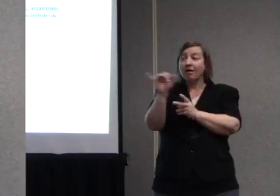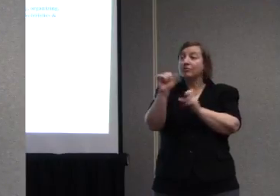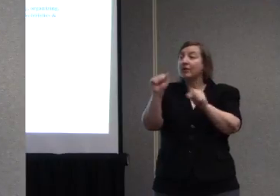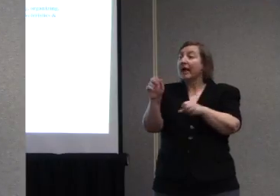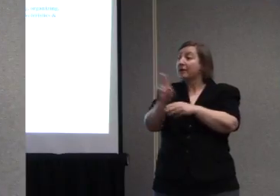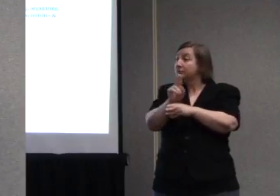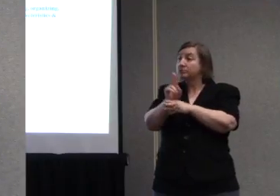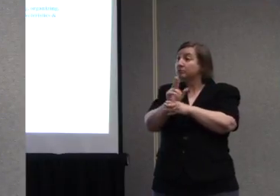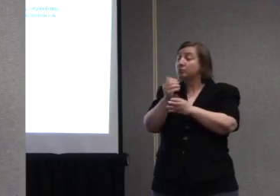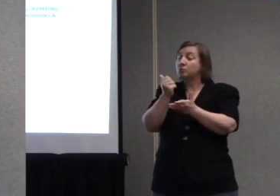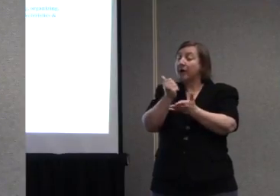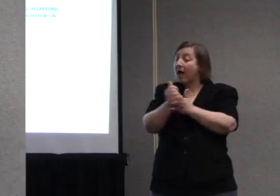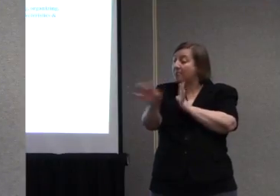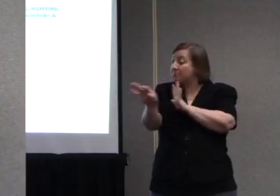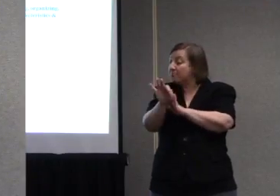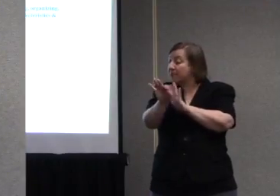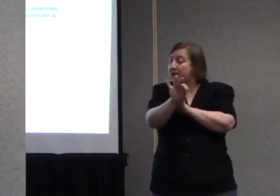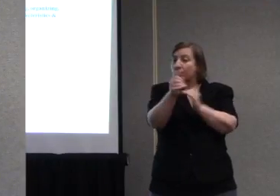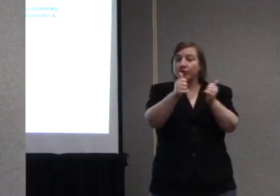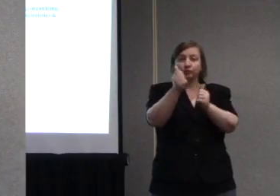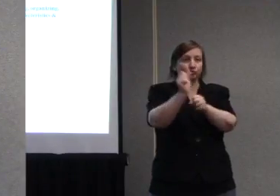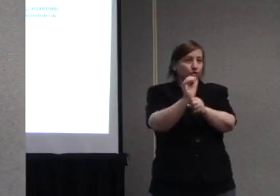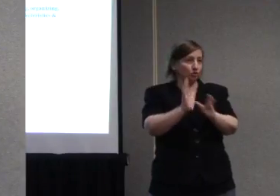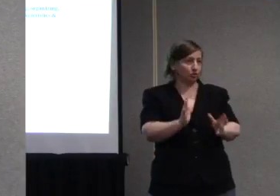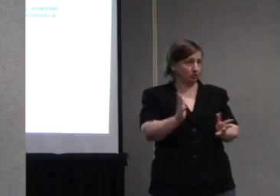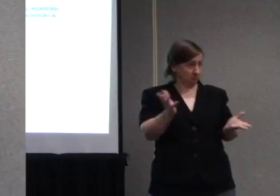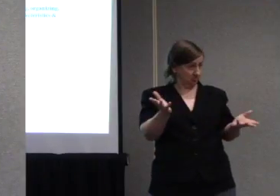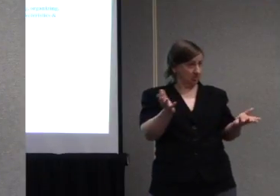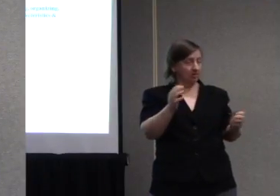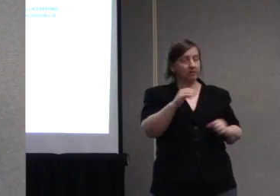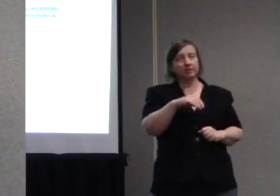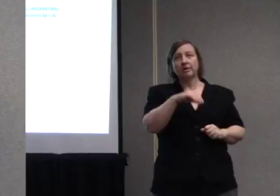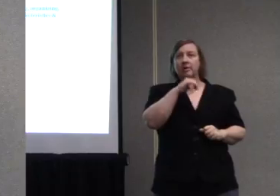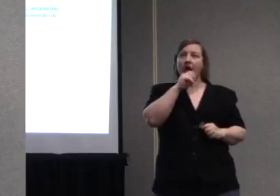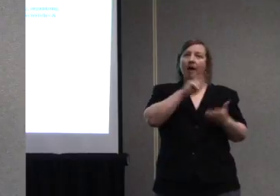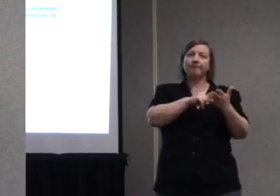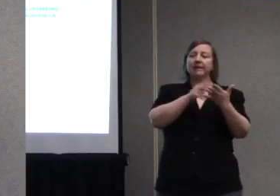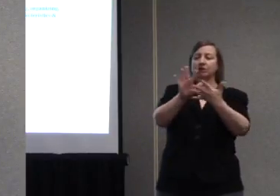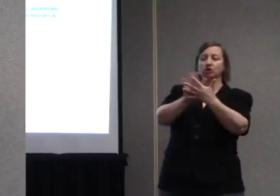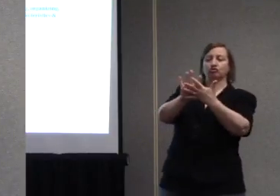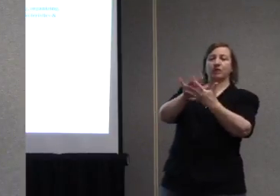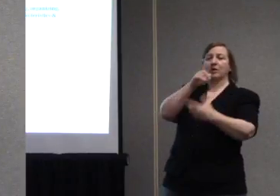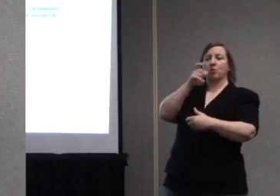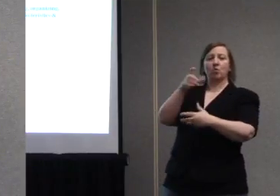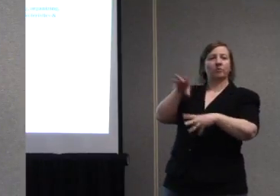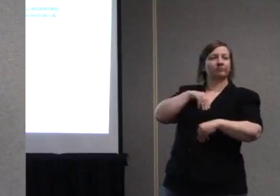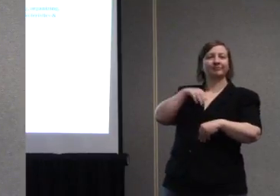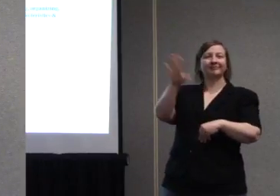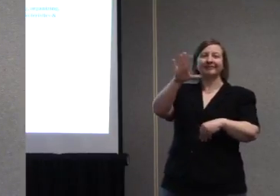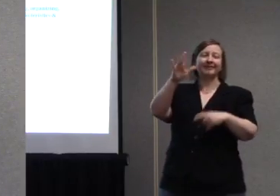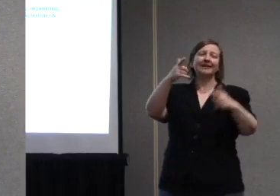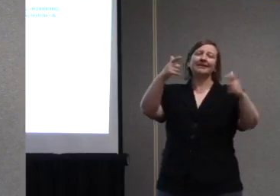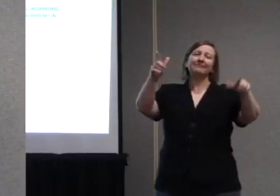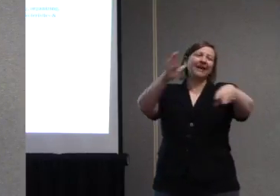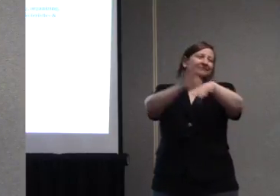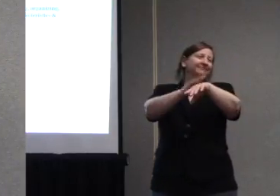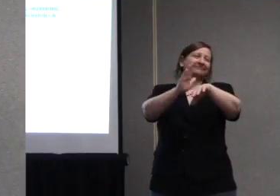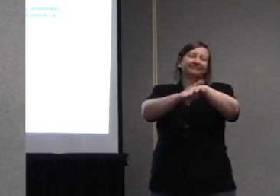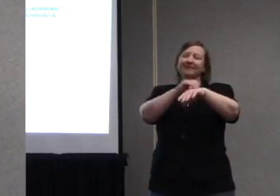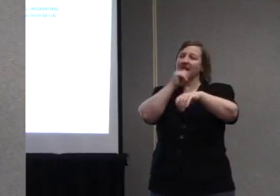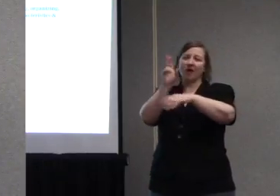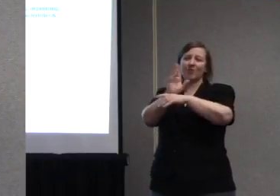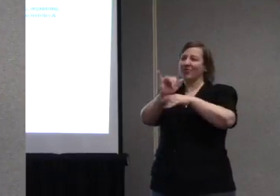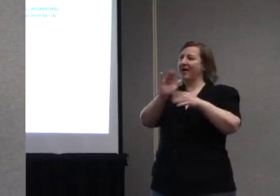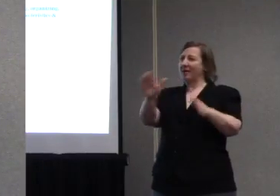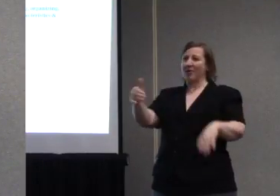and also can use it to help select workers, not so much in the sense of screening workers. There's